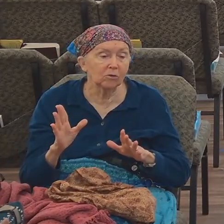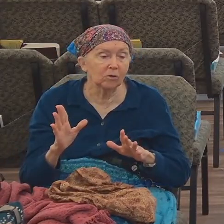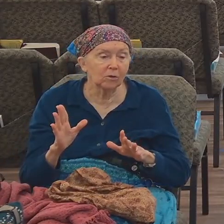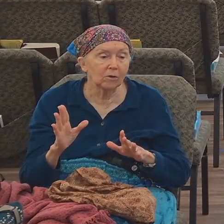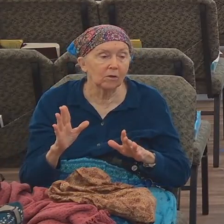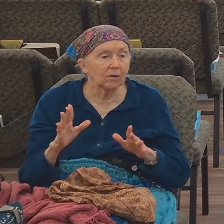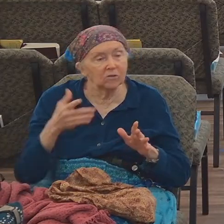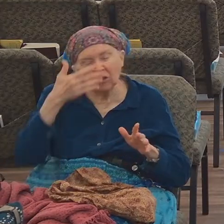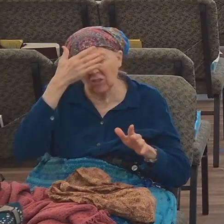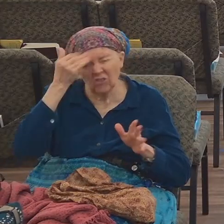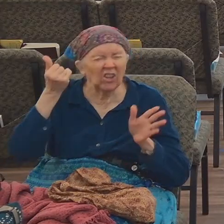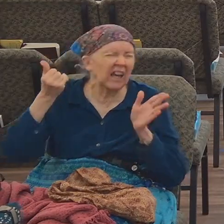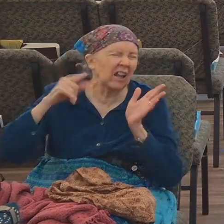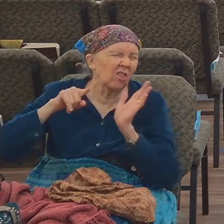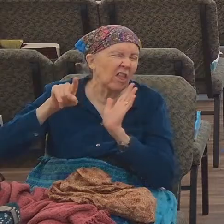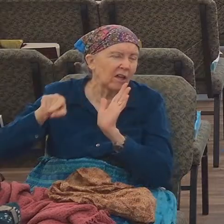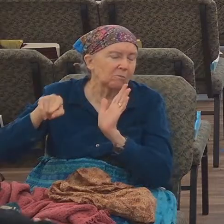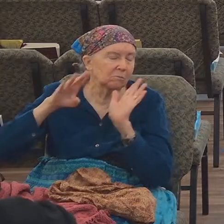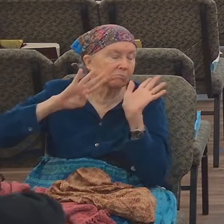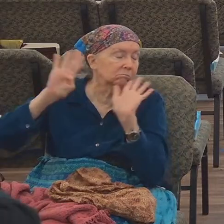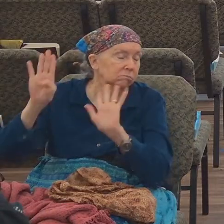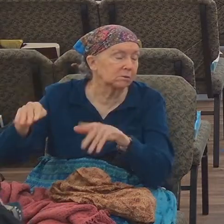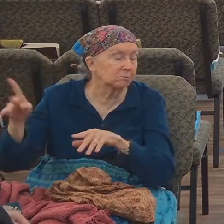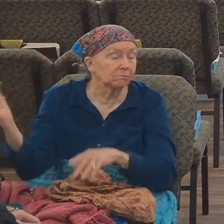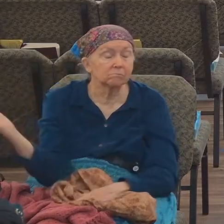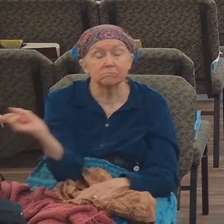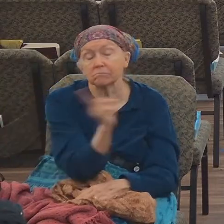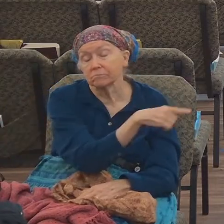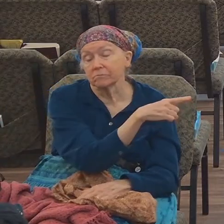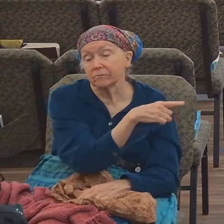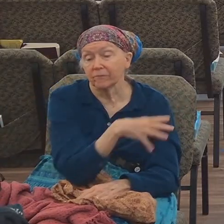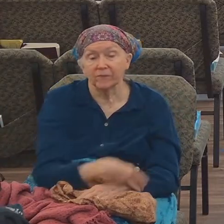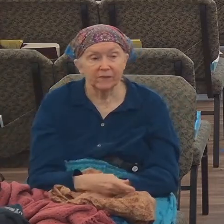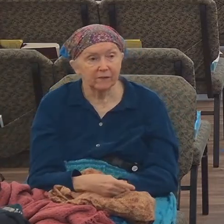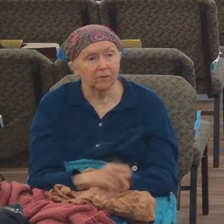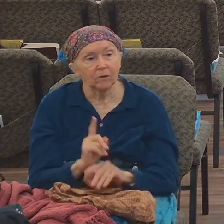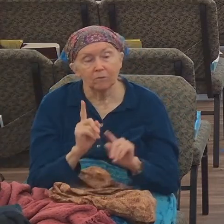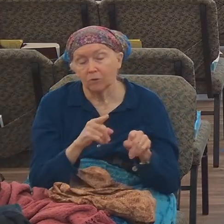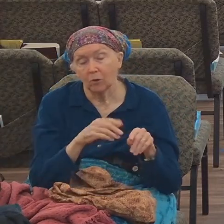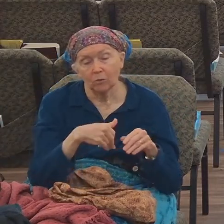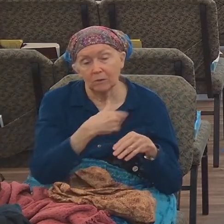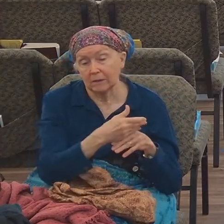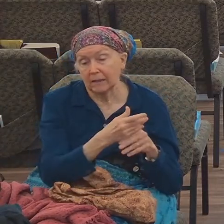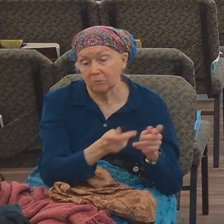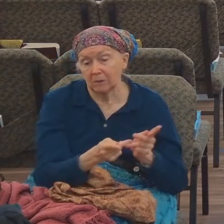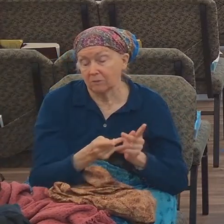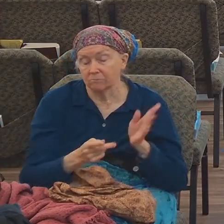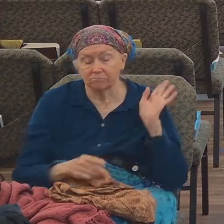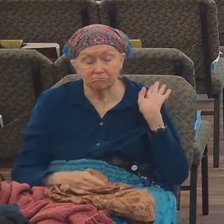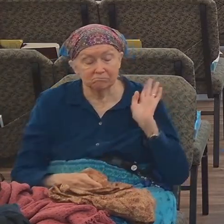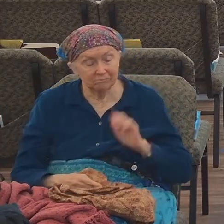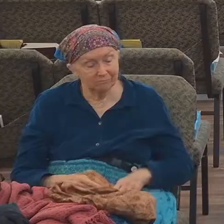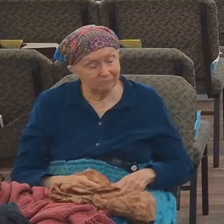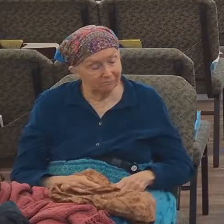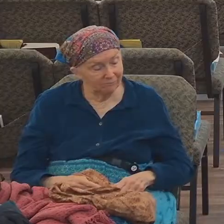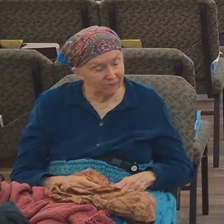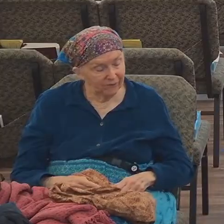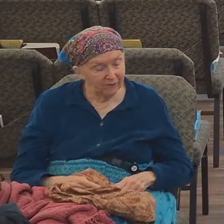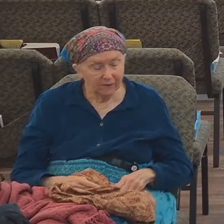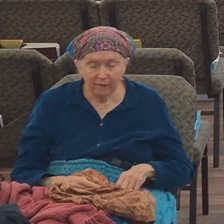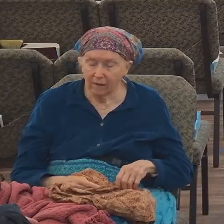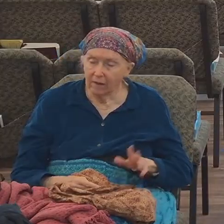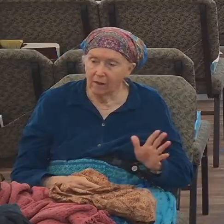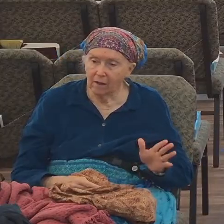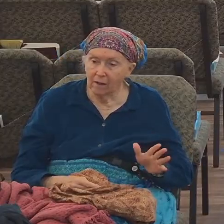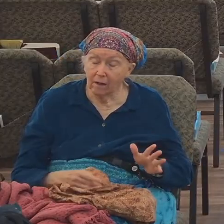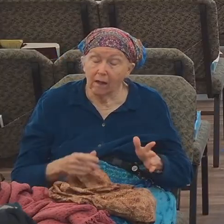Yes. Yeah. Right. So think about it. Okay? It's like, I didn't make this choice. I want to